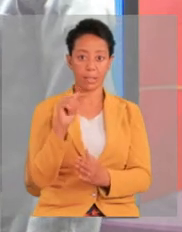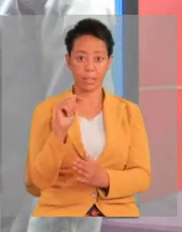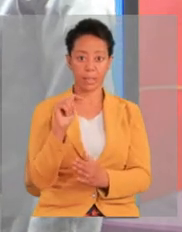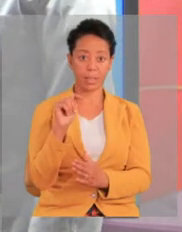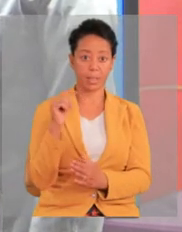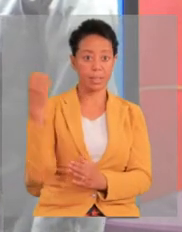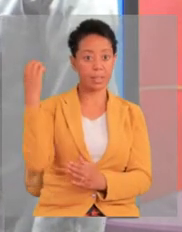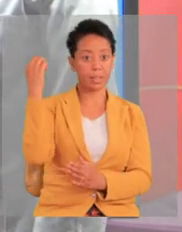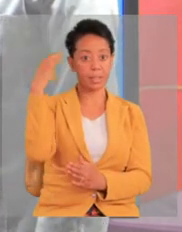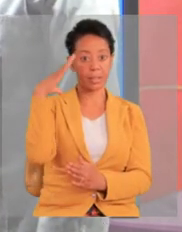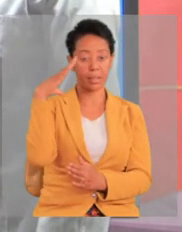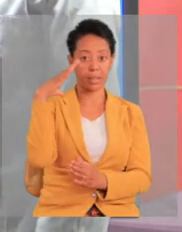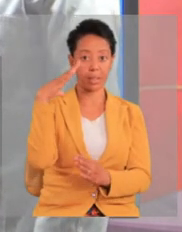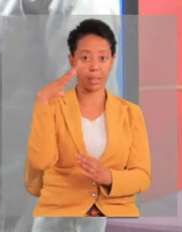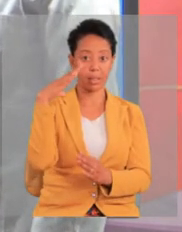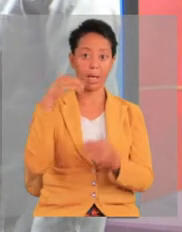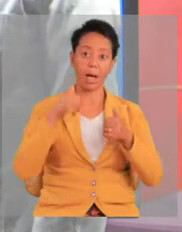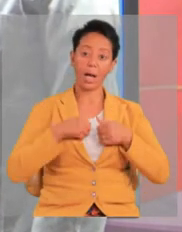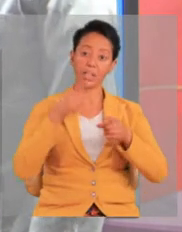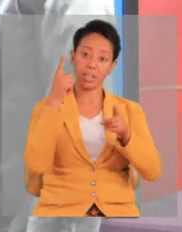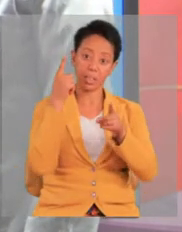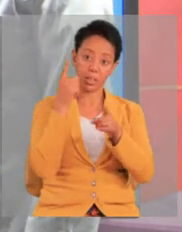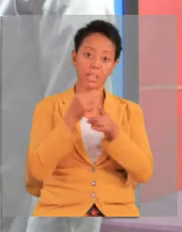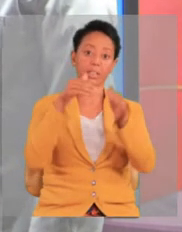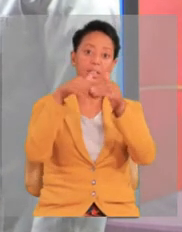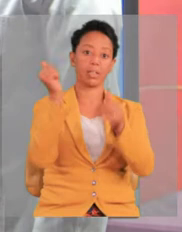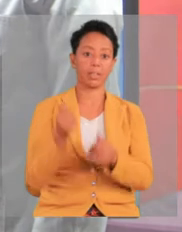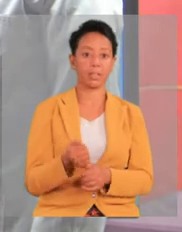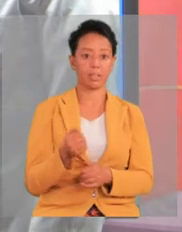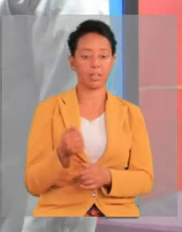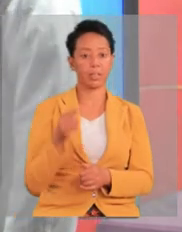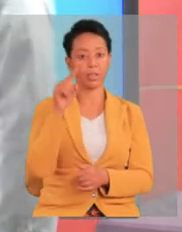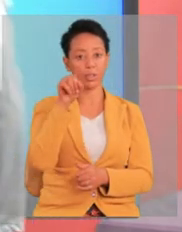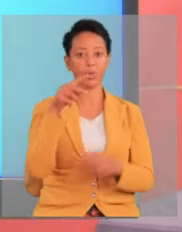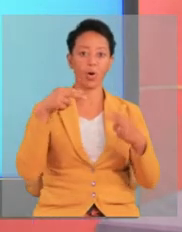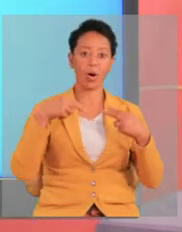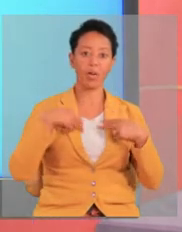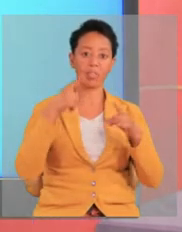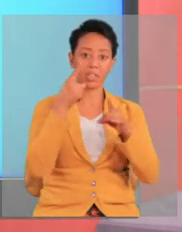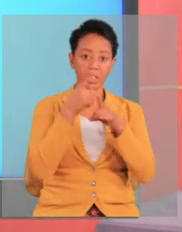The sun has just risen. We have just finished your task.